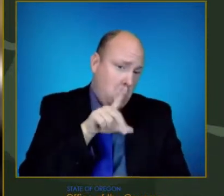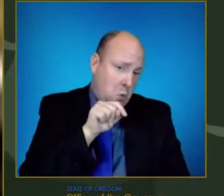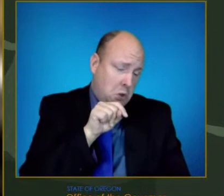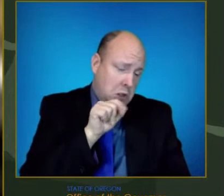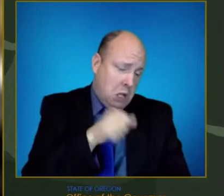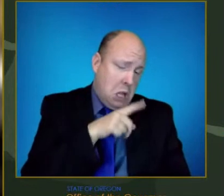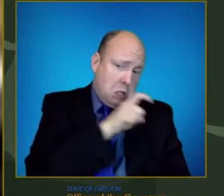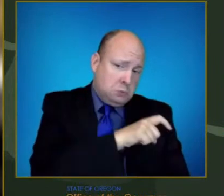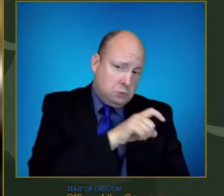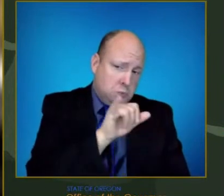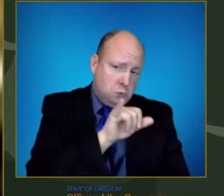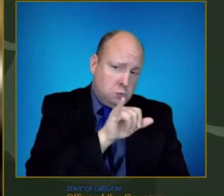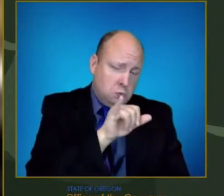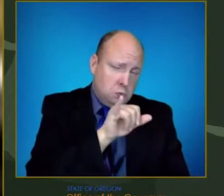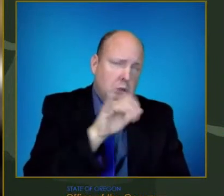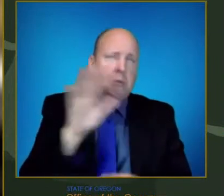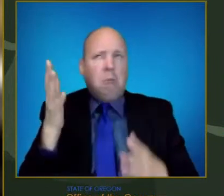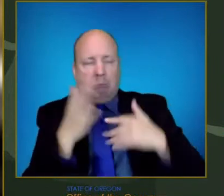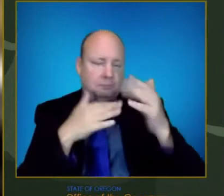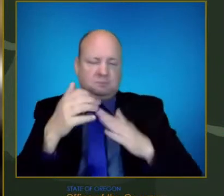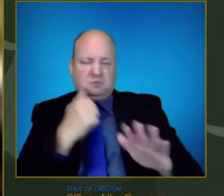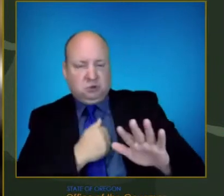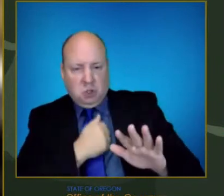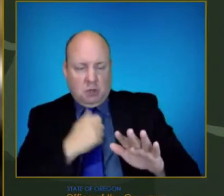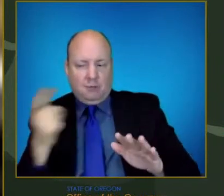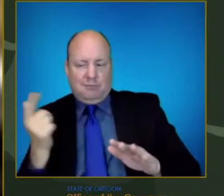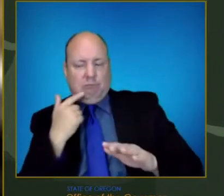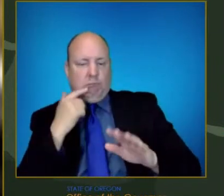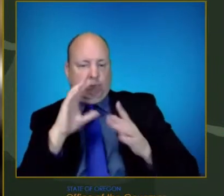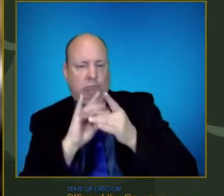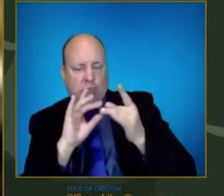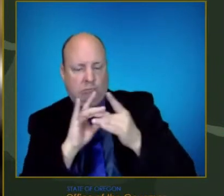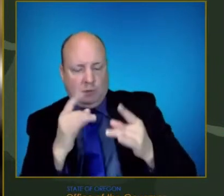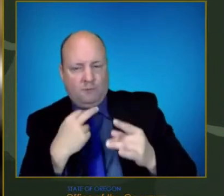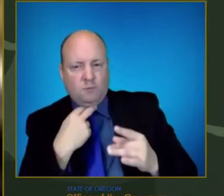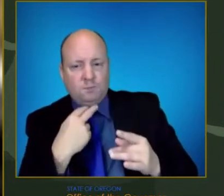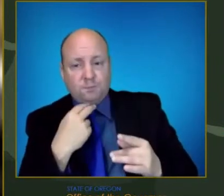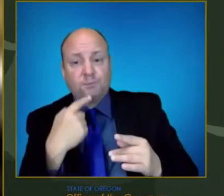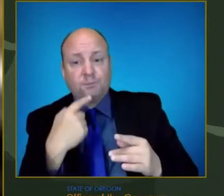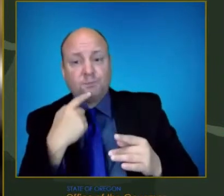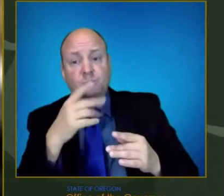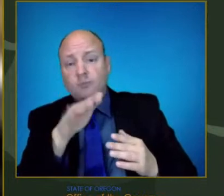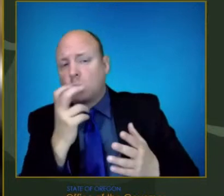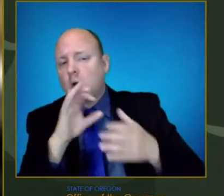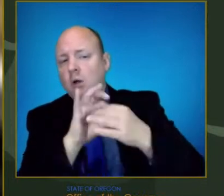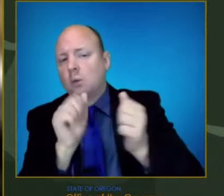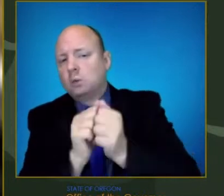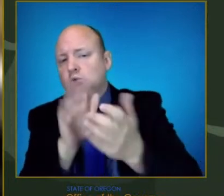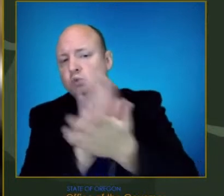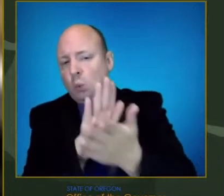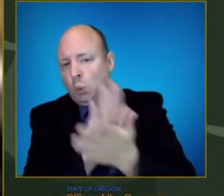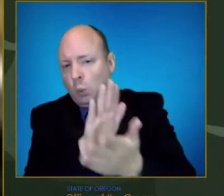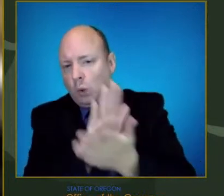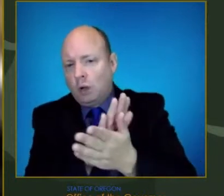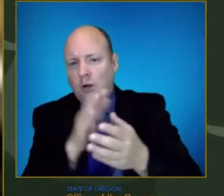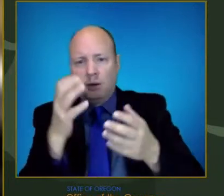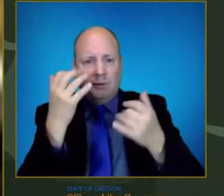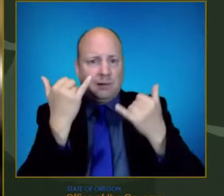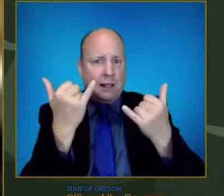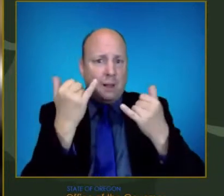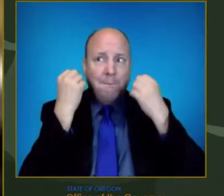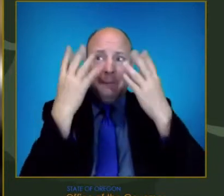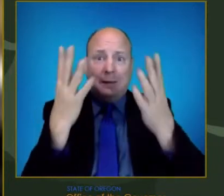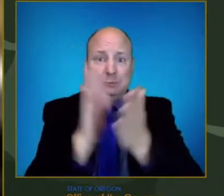right. My question is about schools. We've seen a number of schools have to close their doors, go back to